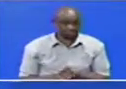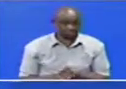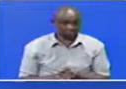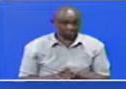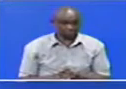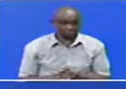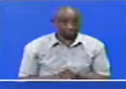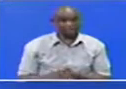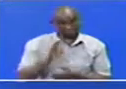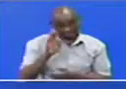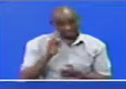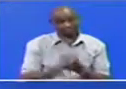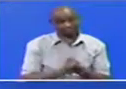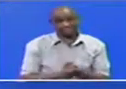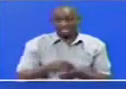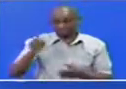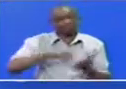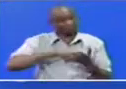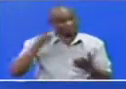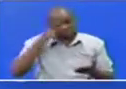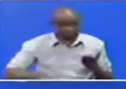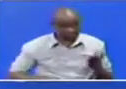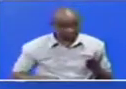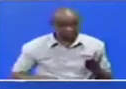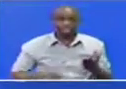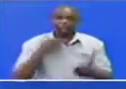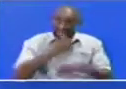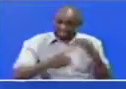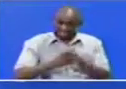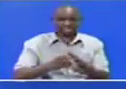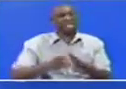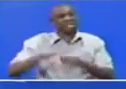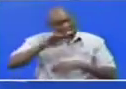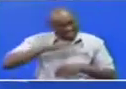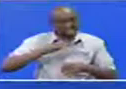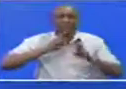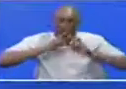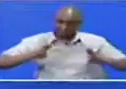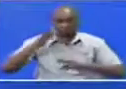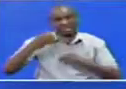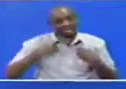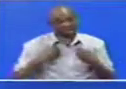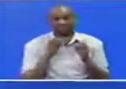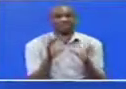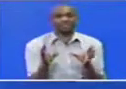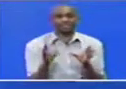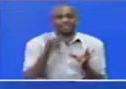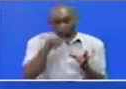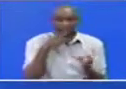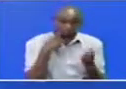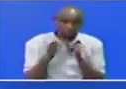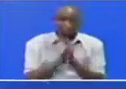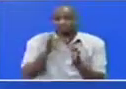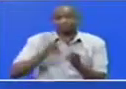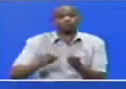B, for failing to build a cohesive and integrated society by engaging in